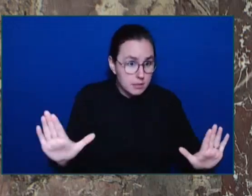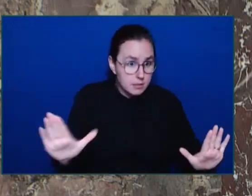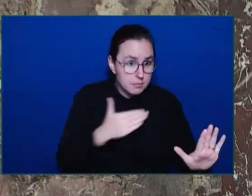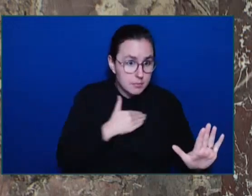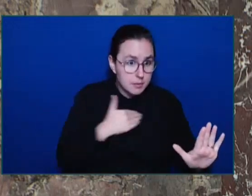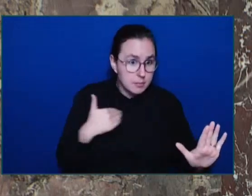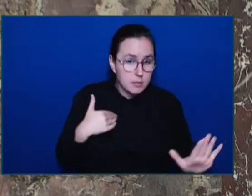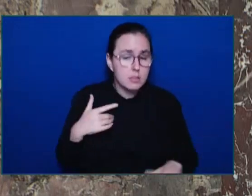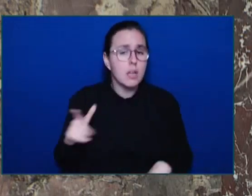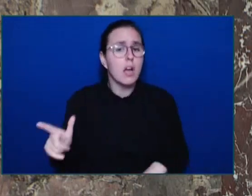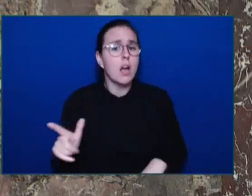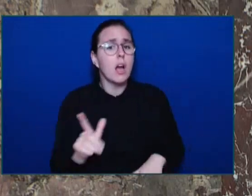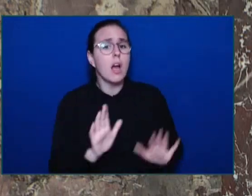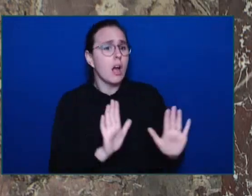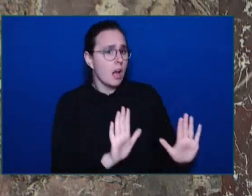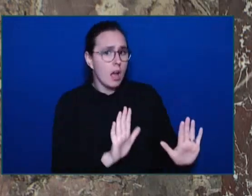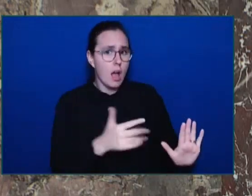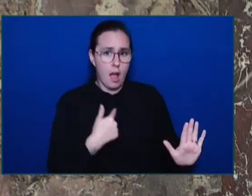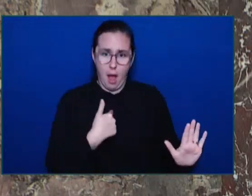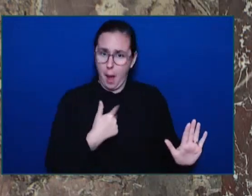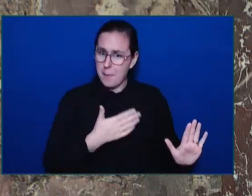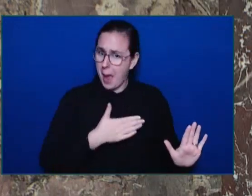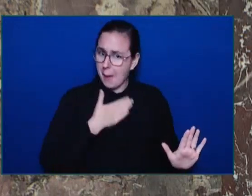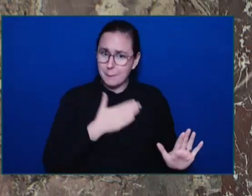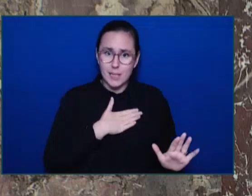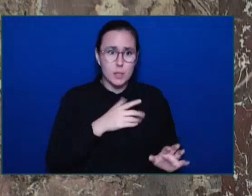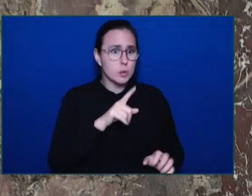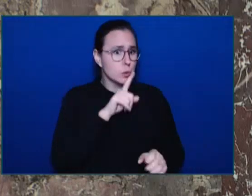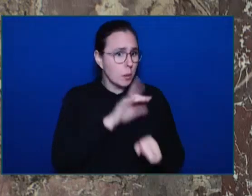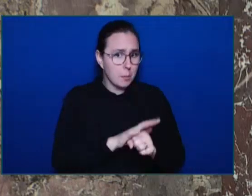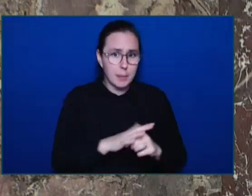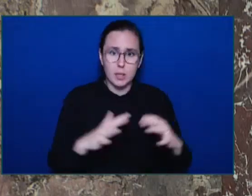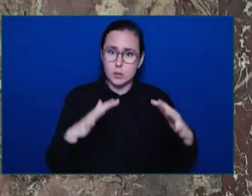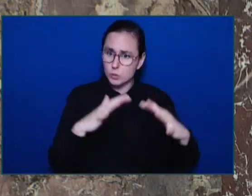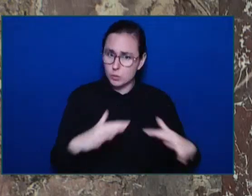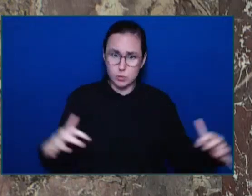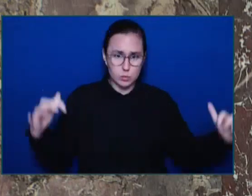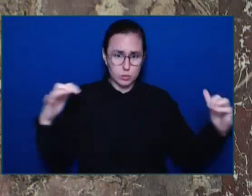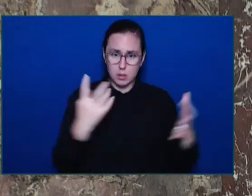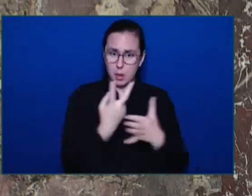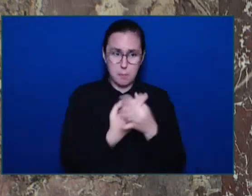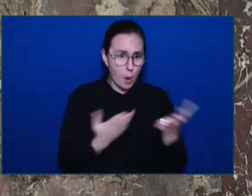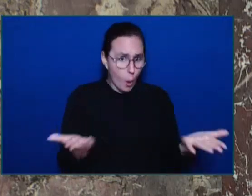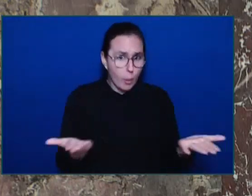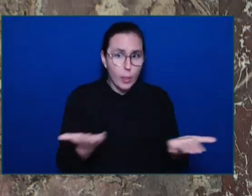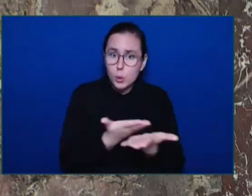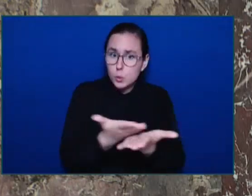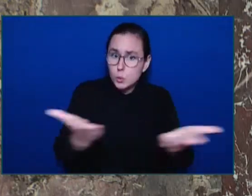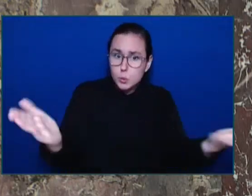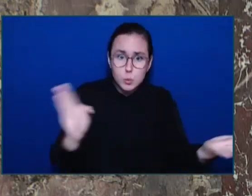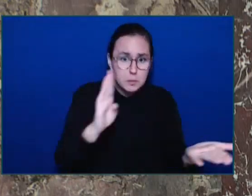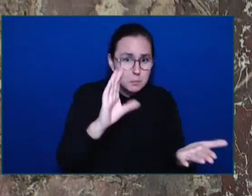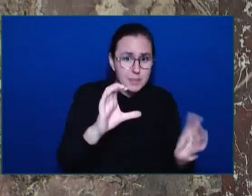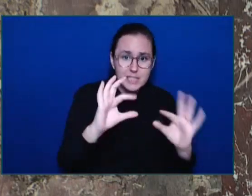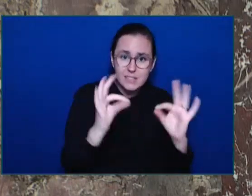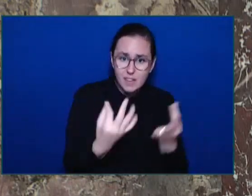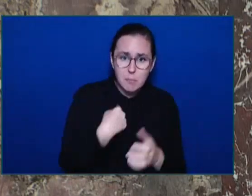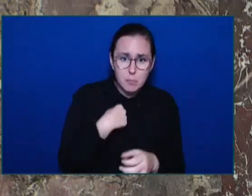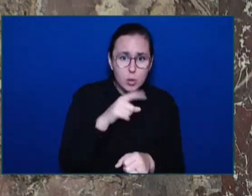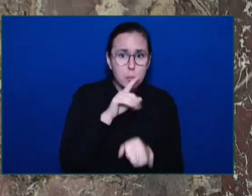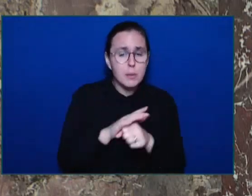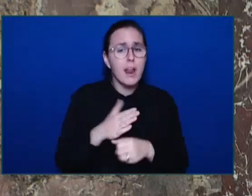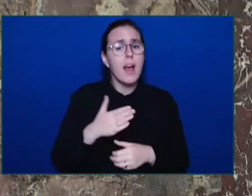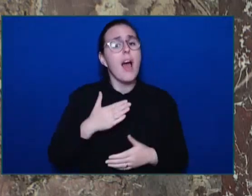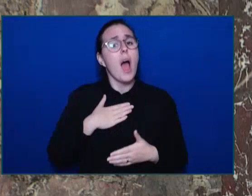members of this House, British Columbians, to parents of kids, that our government will work with local government partners to make sure that